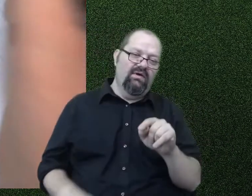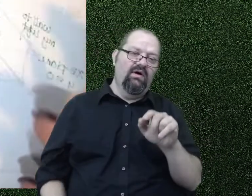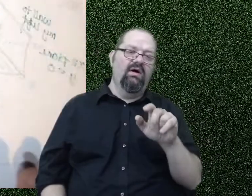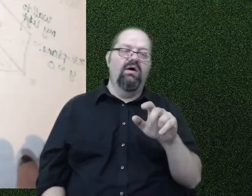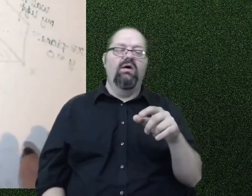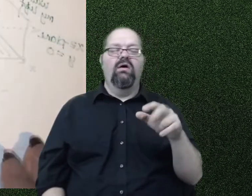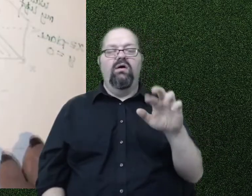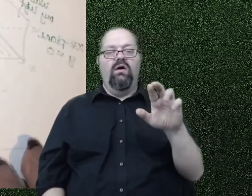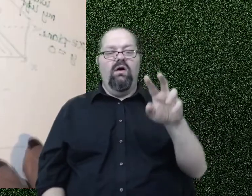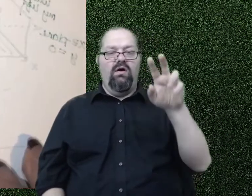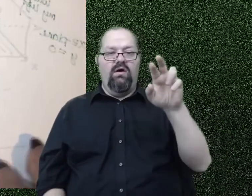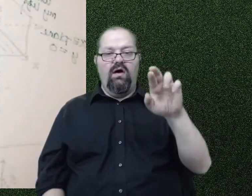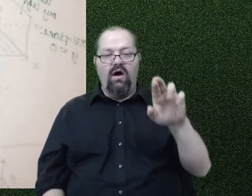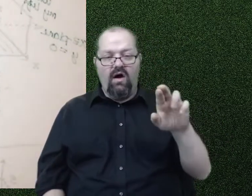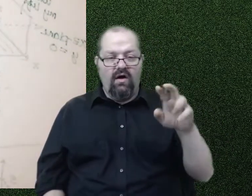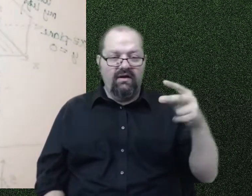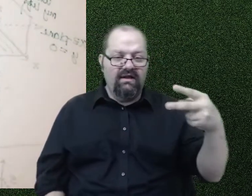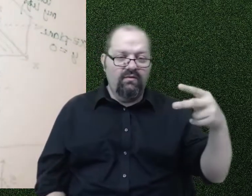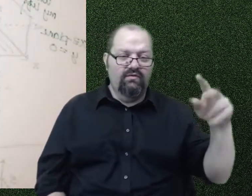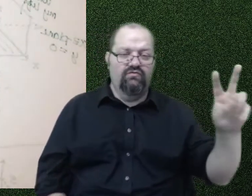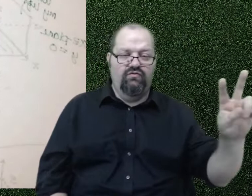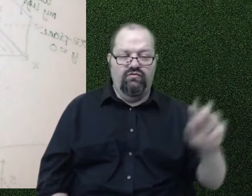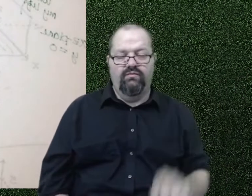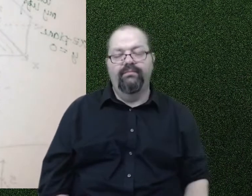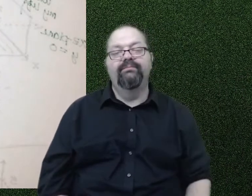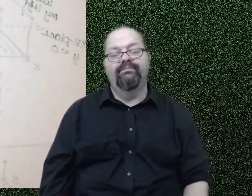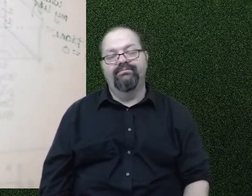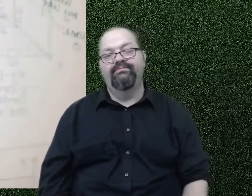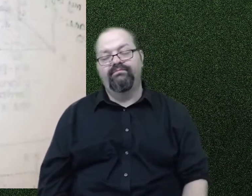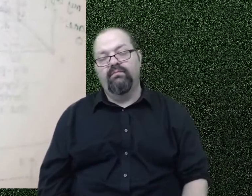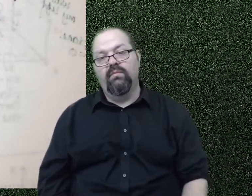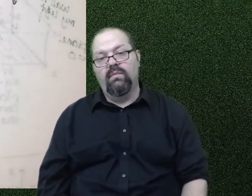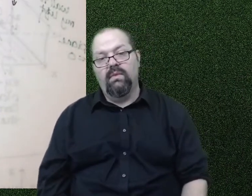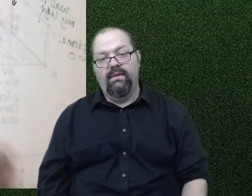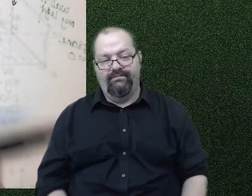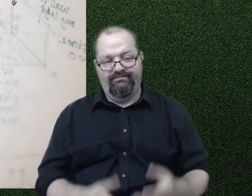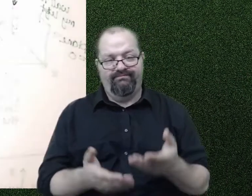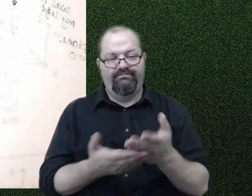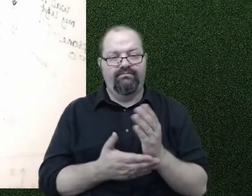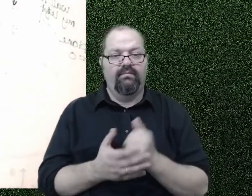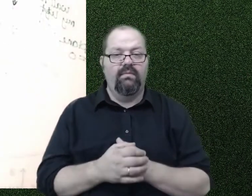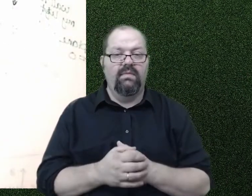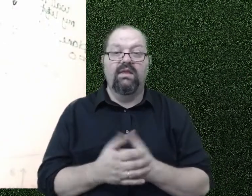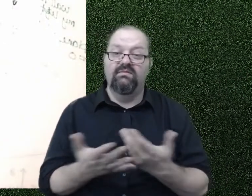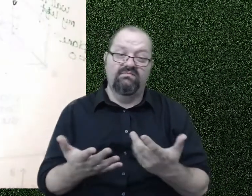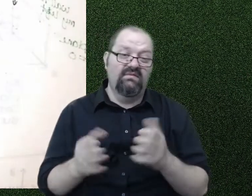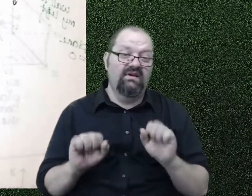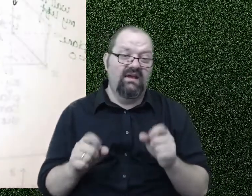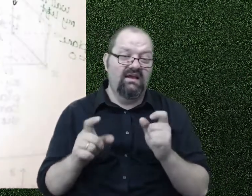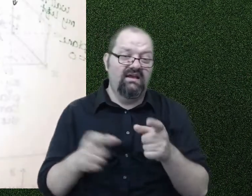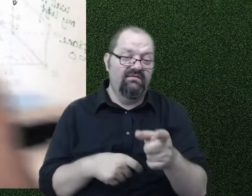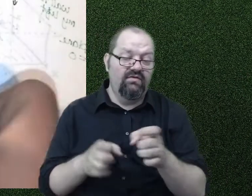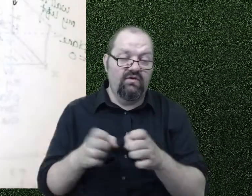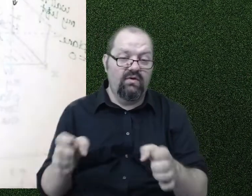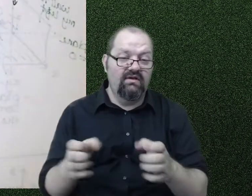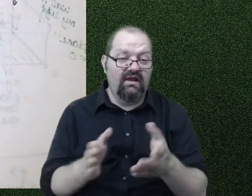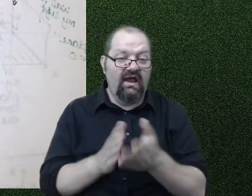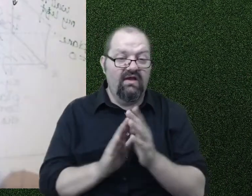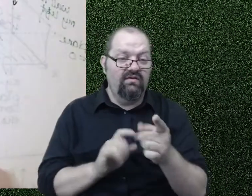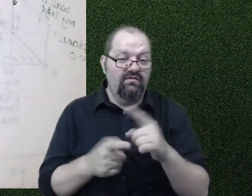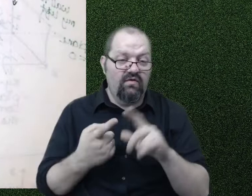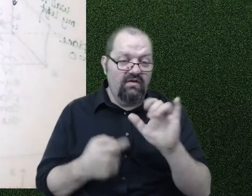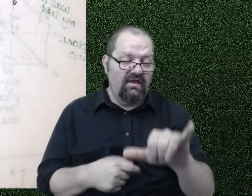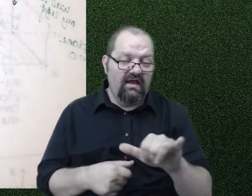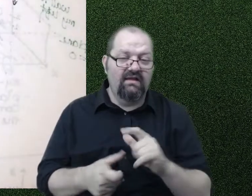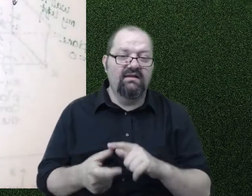2. If I was trying to sketch this sphere. All right. So I could give you the equation and ask you for the center and the radius and